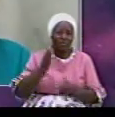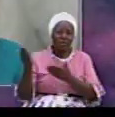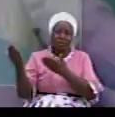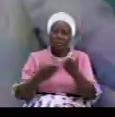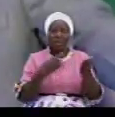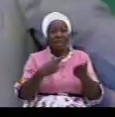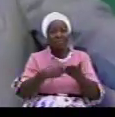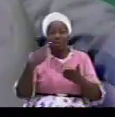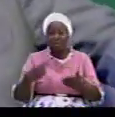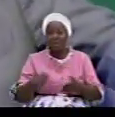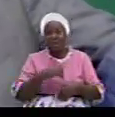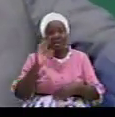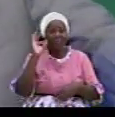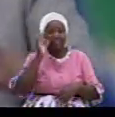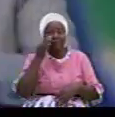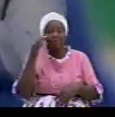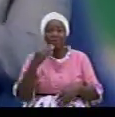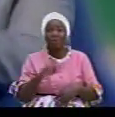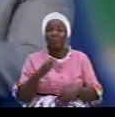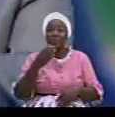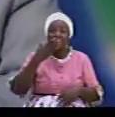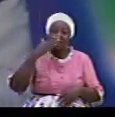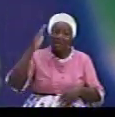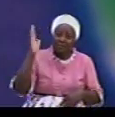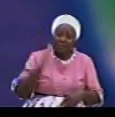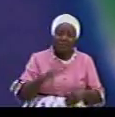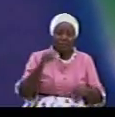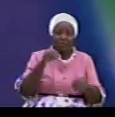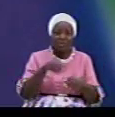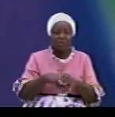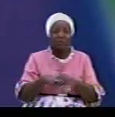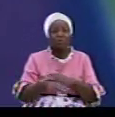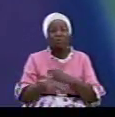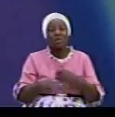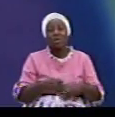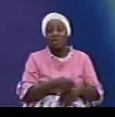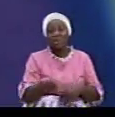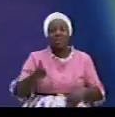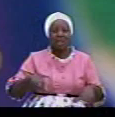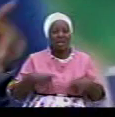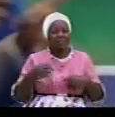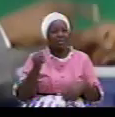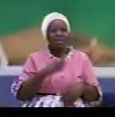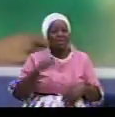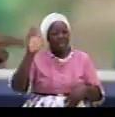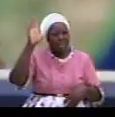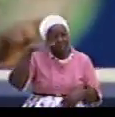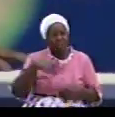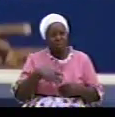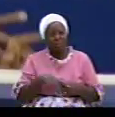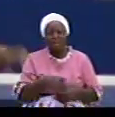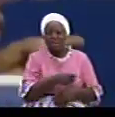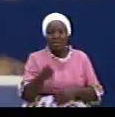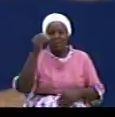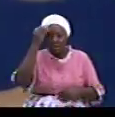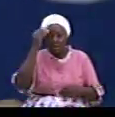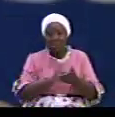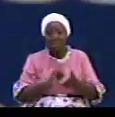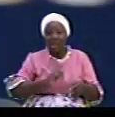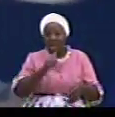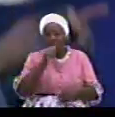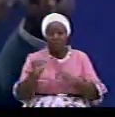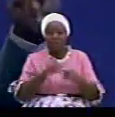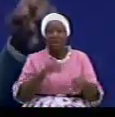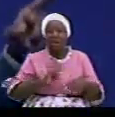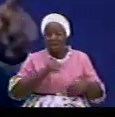the fruit of evil in their lives. Adamant. They know, I've been doing this and doing this and doing